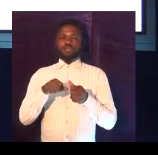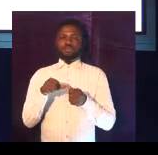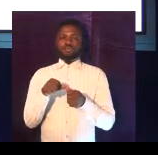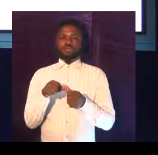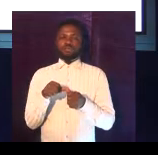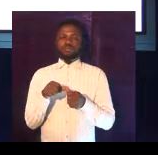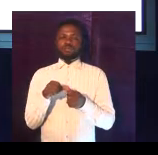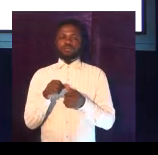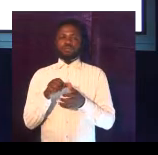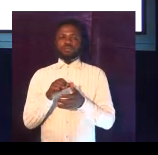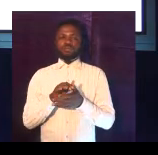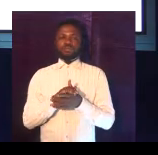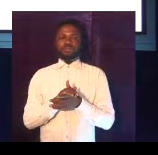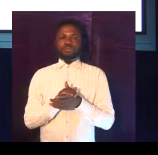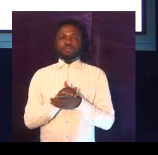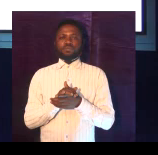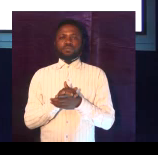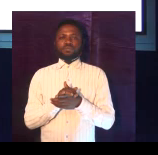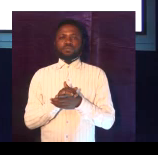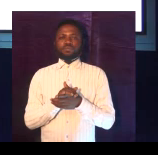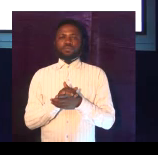Leadership.